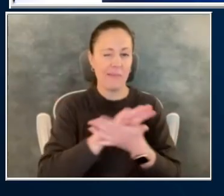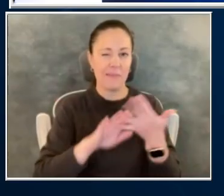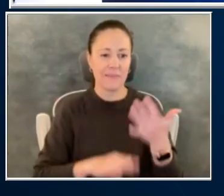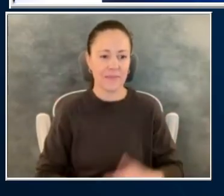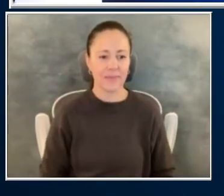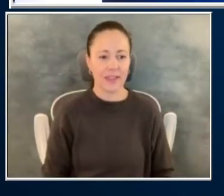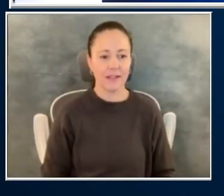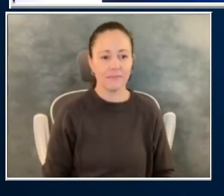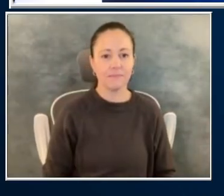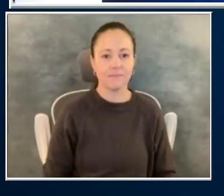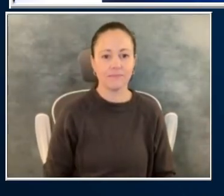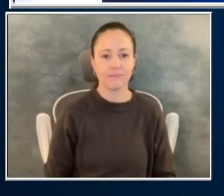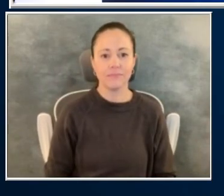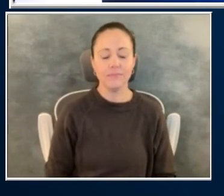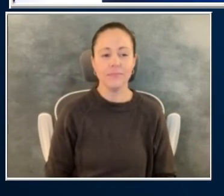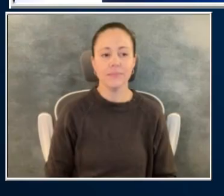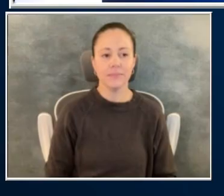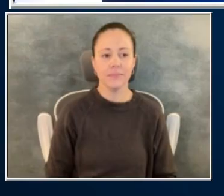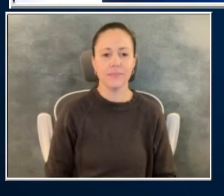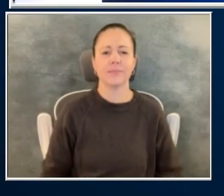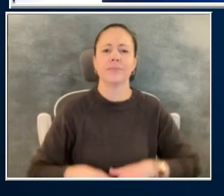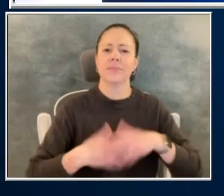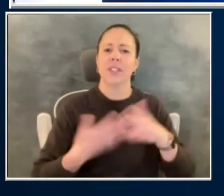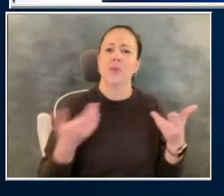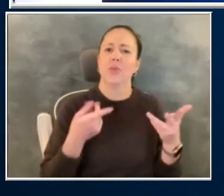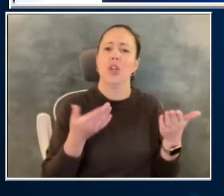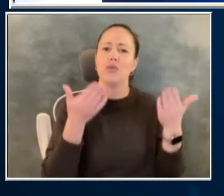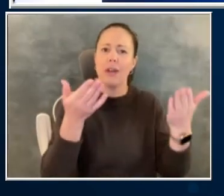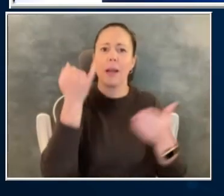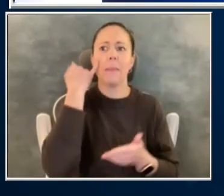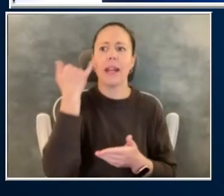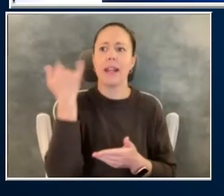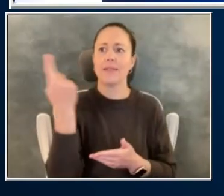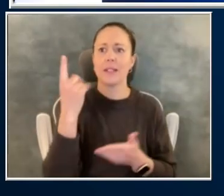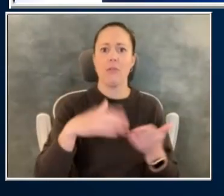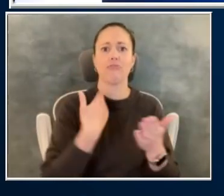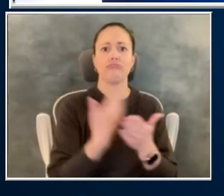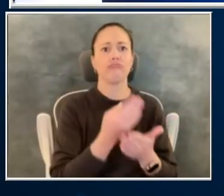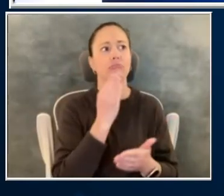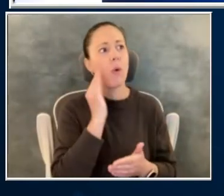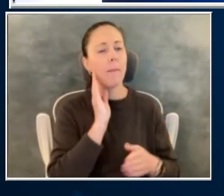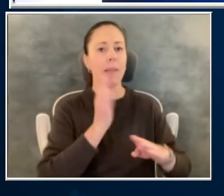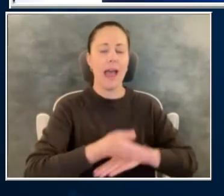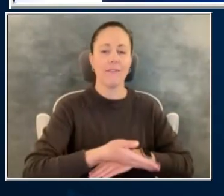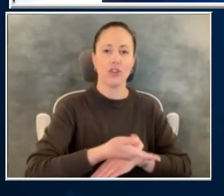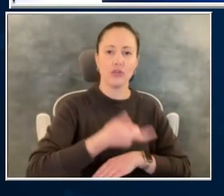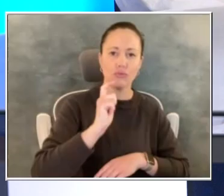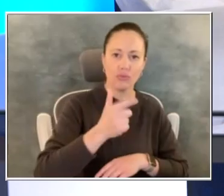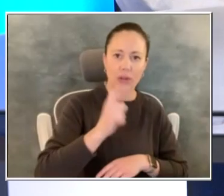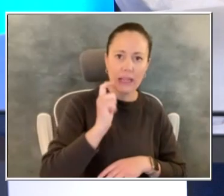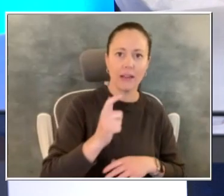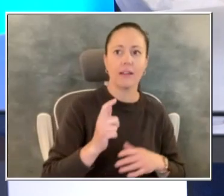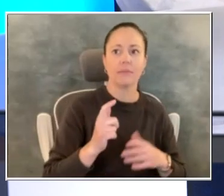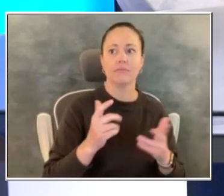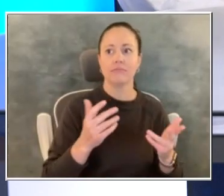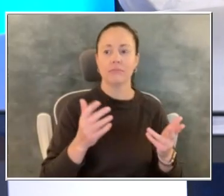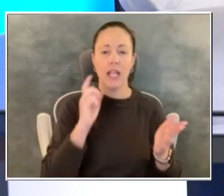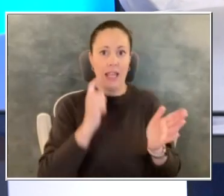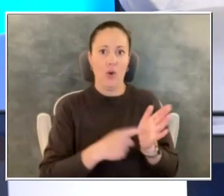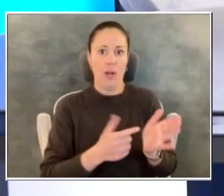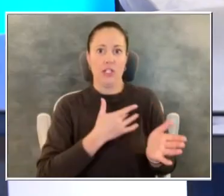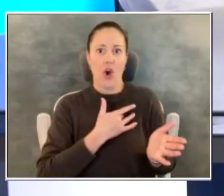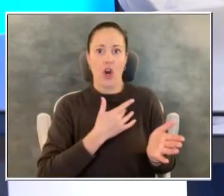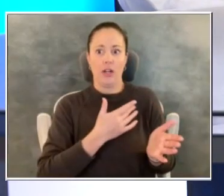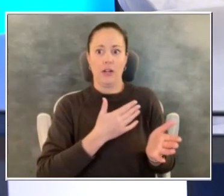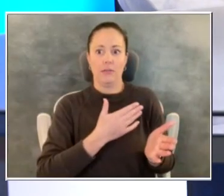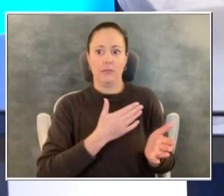Dr. Offik, what do you recommend if someone comes home after a night of drinking and they've got that racing heart, or they wake up in the morning and their